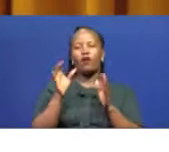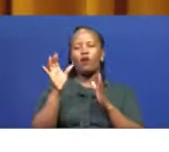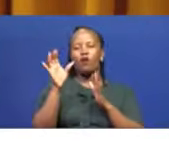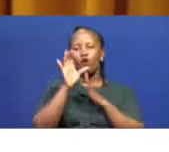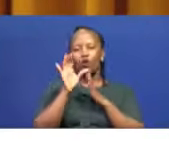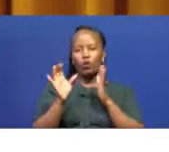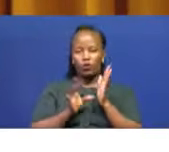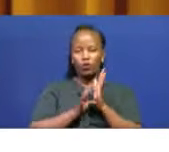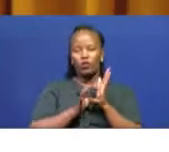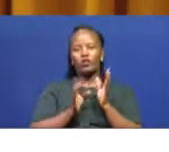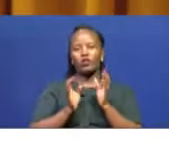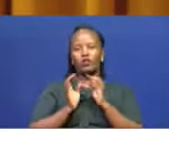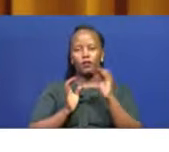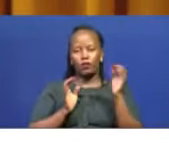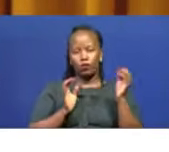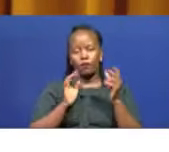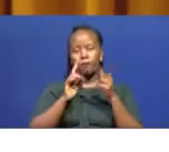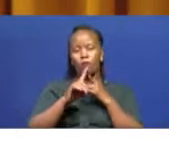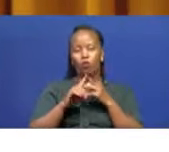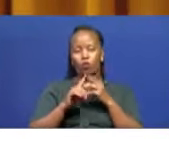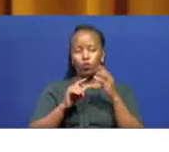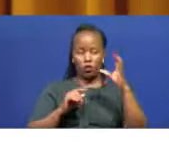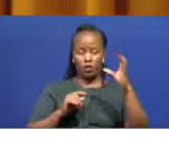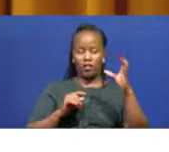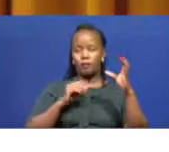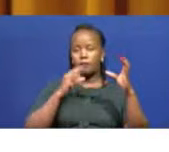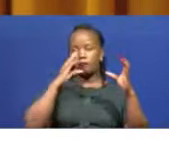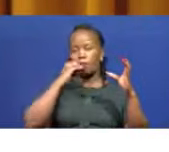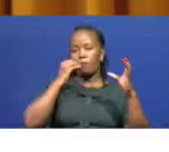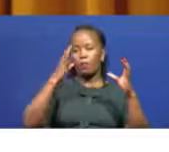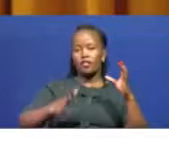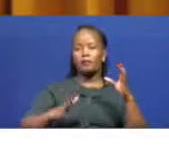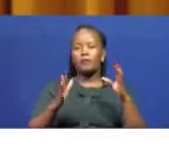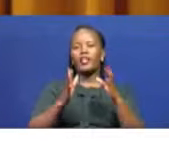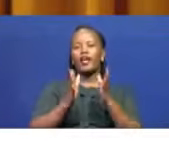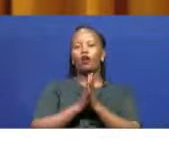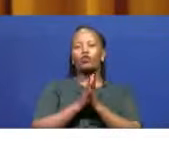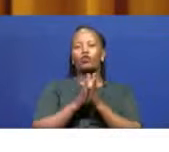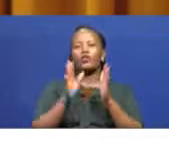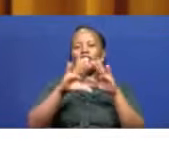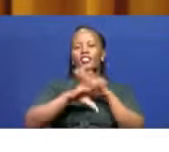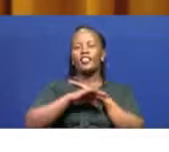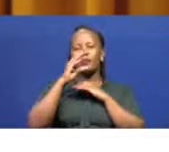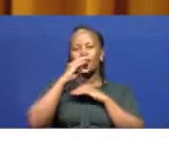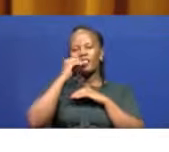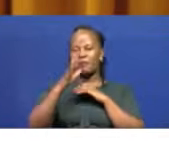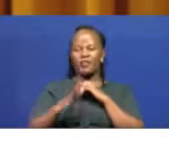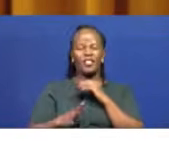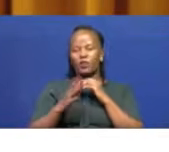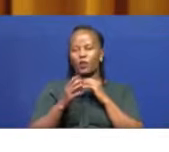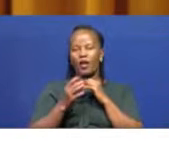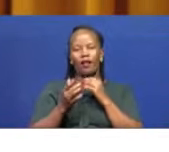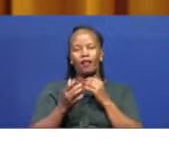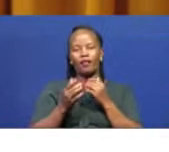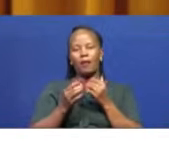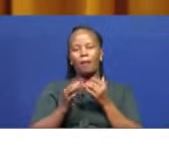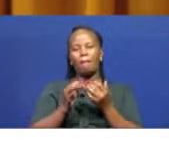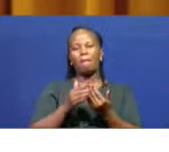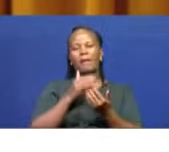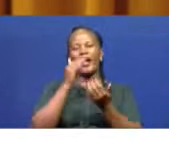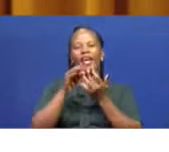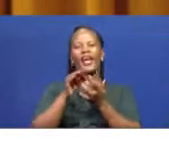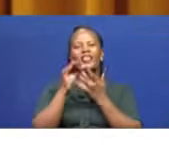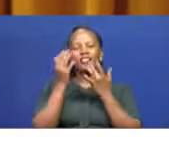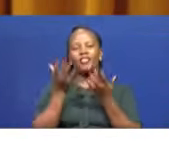unconstitutional. C, a declaration that the Speaker and Deputy Speaker of the National Assembly were biased and ought to have